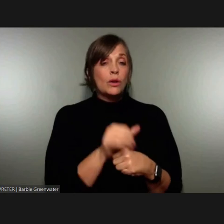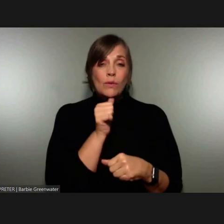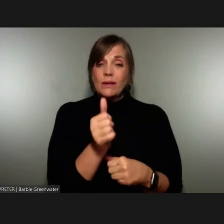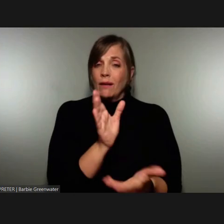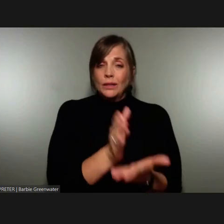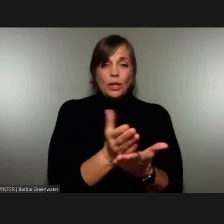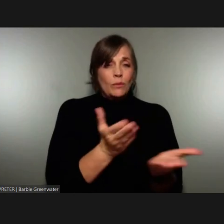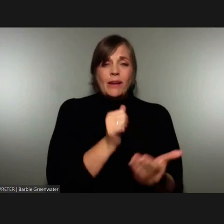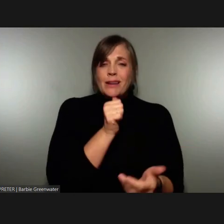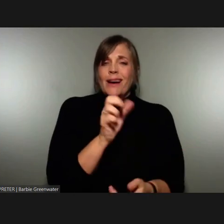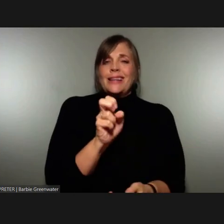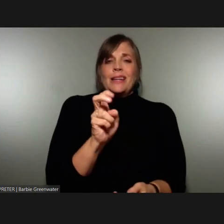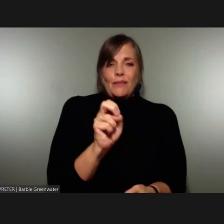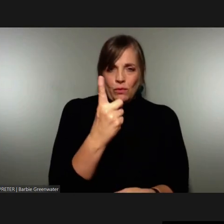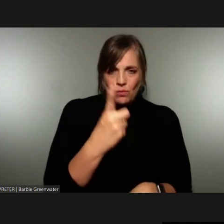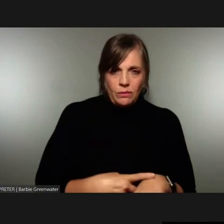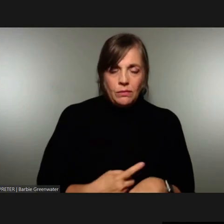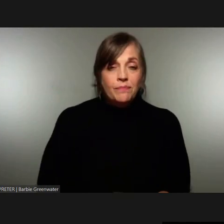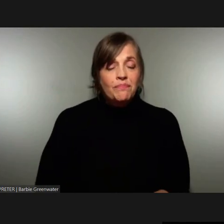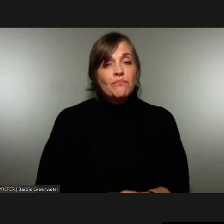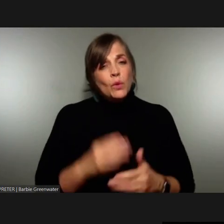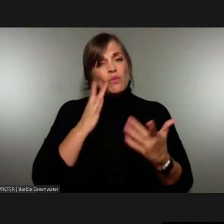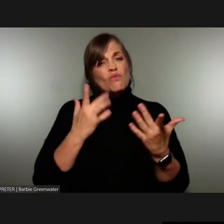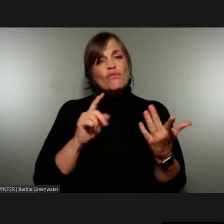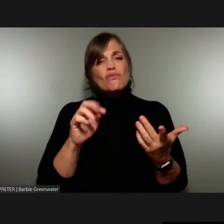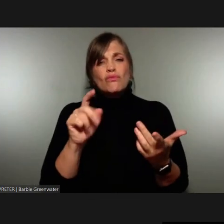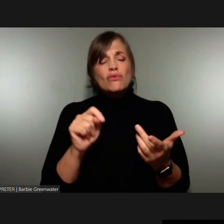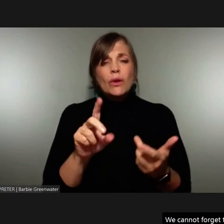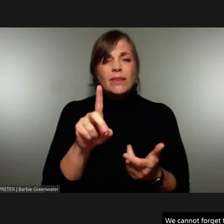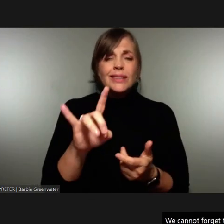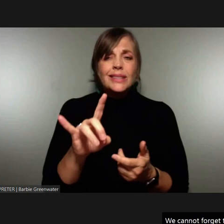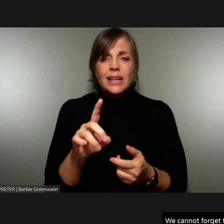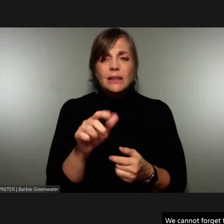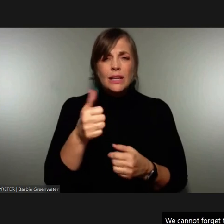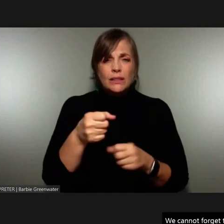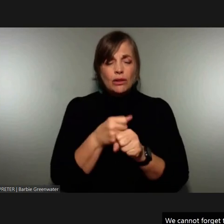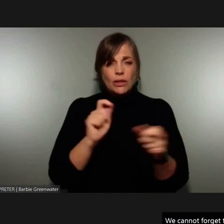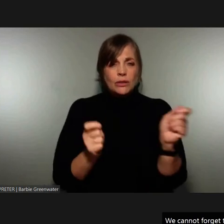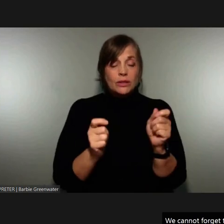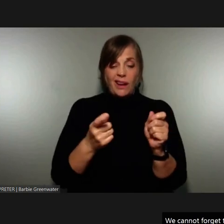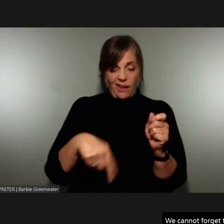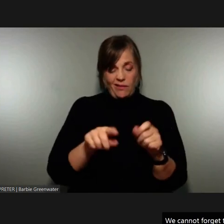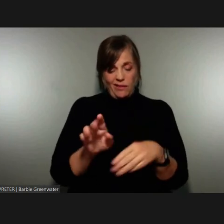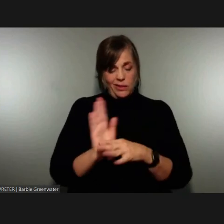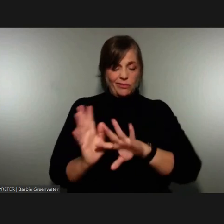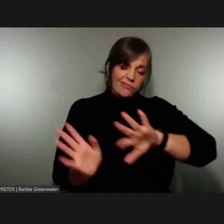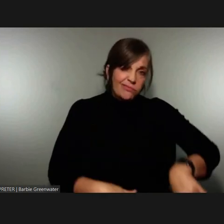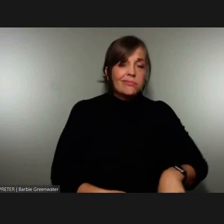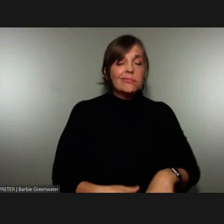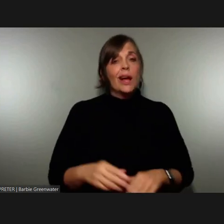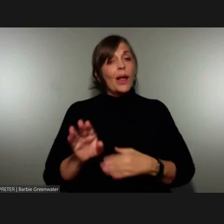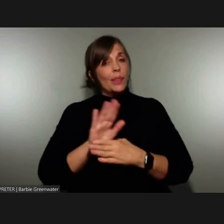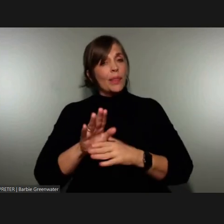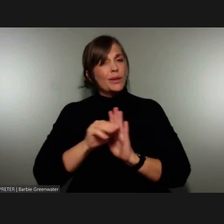even once. As we all know, TARTA had undergone nearly a decade of organizational neglect. Our business model